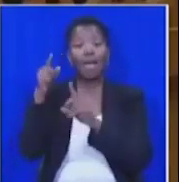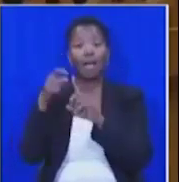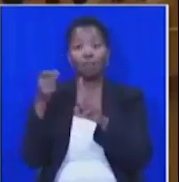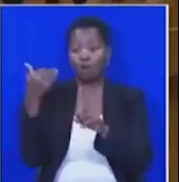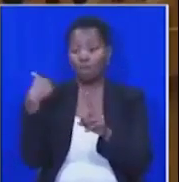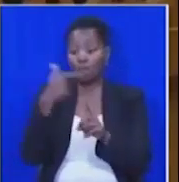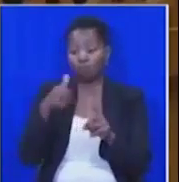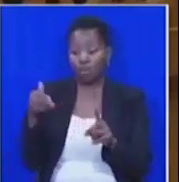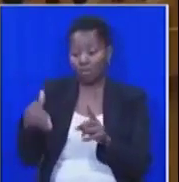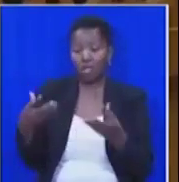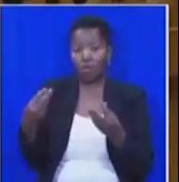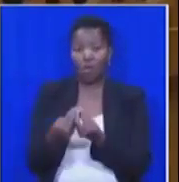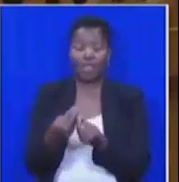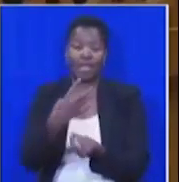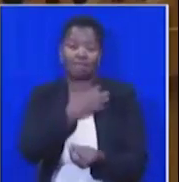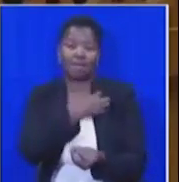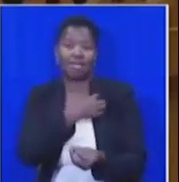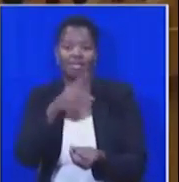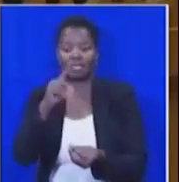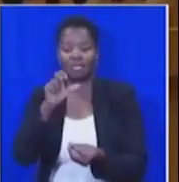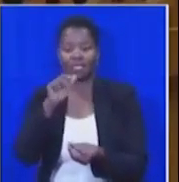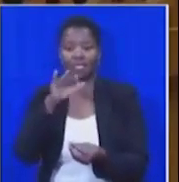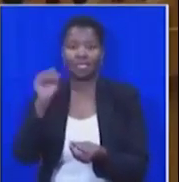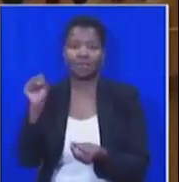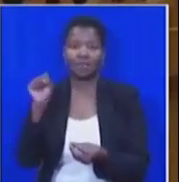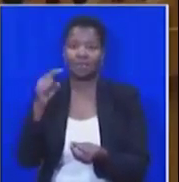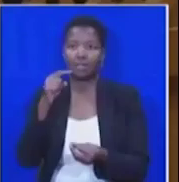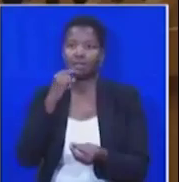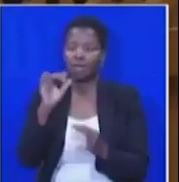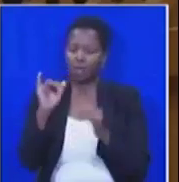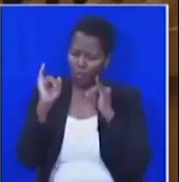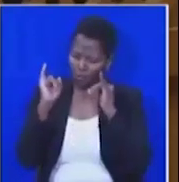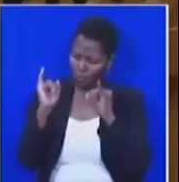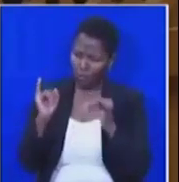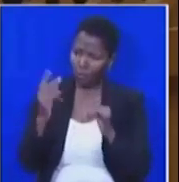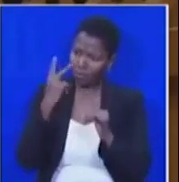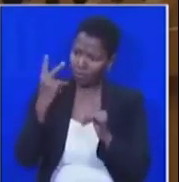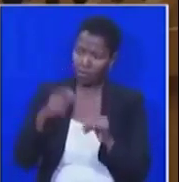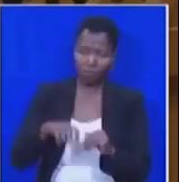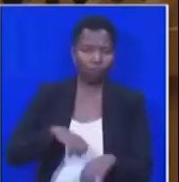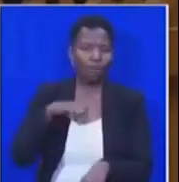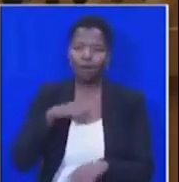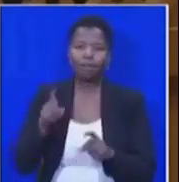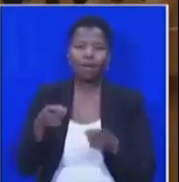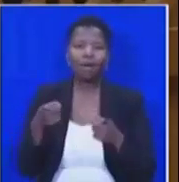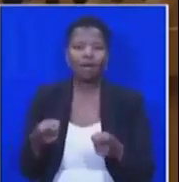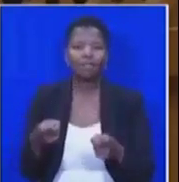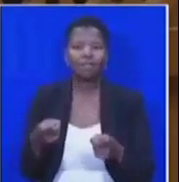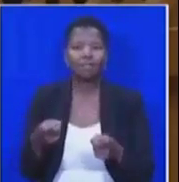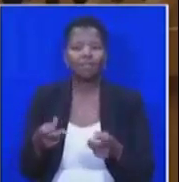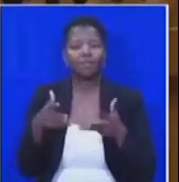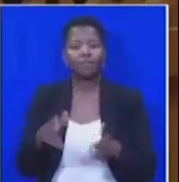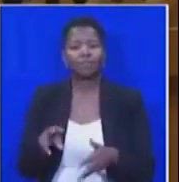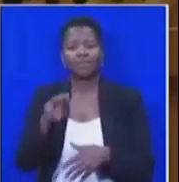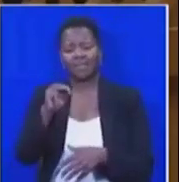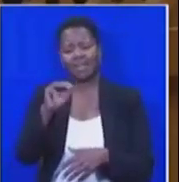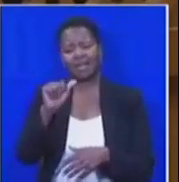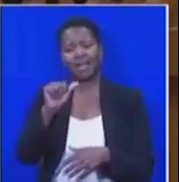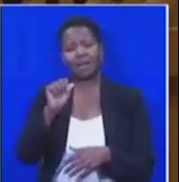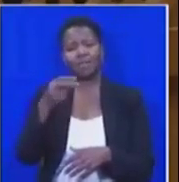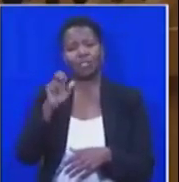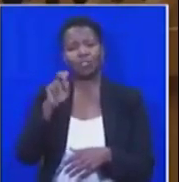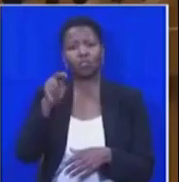president and Minister Davies took office. Hardly a record to be proud of. Then we had the Honourable Mashabane. Well, I